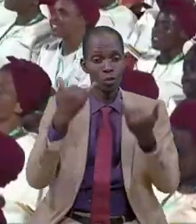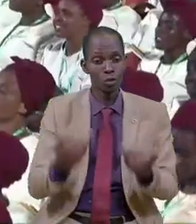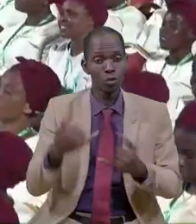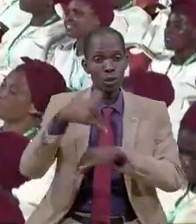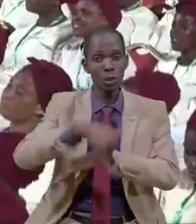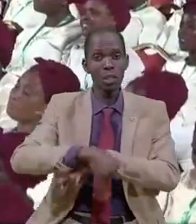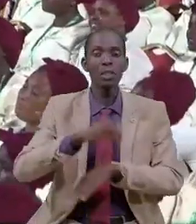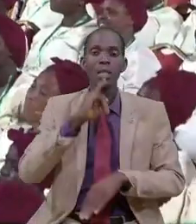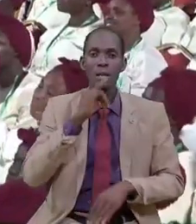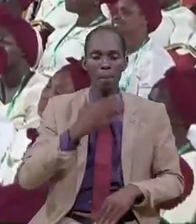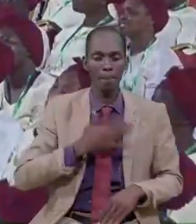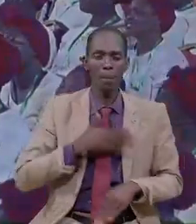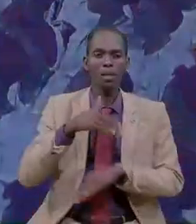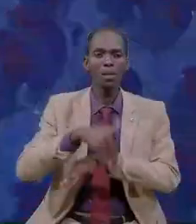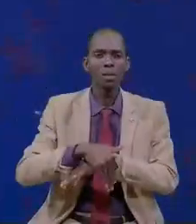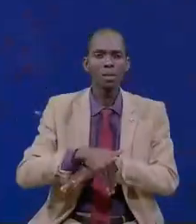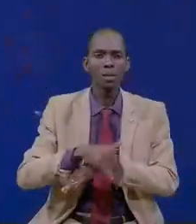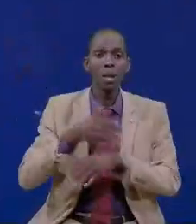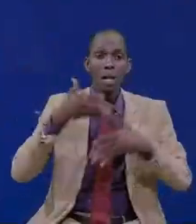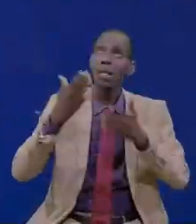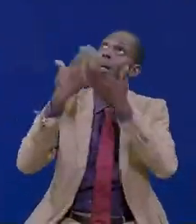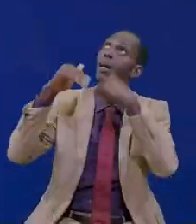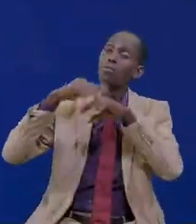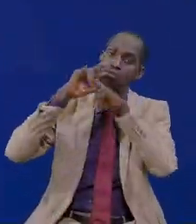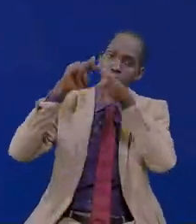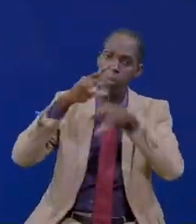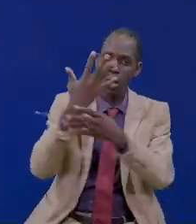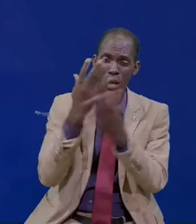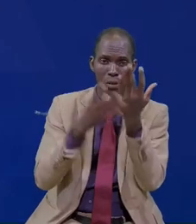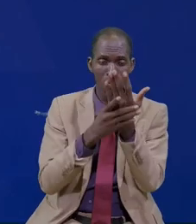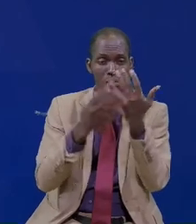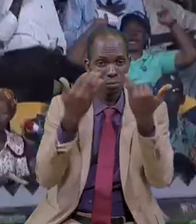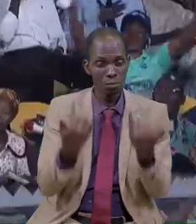suis. Let heaven hear you. Que le ciel t'entende.